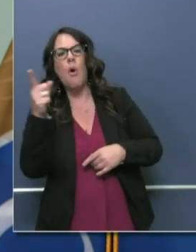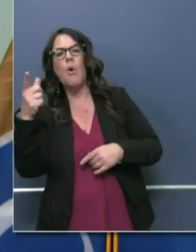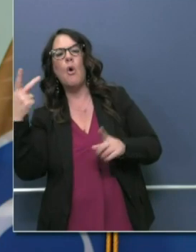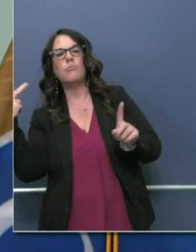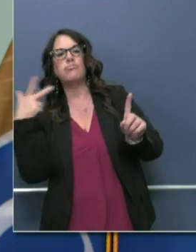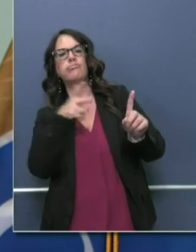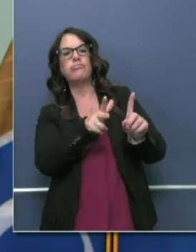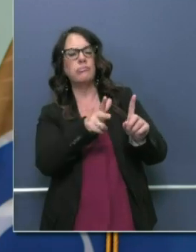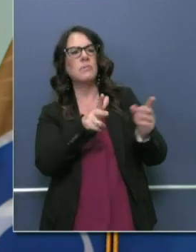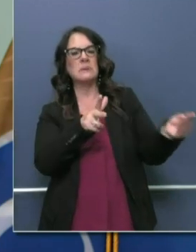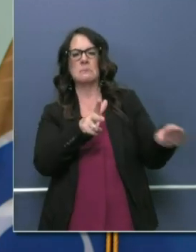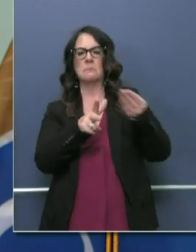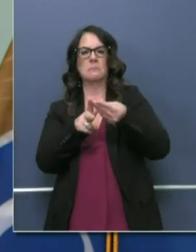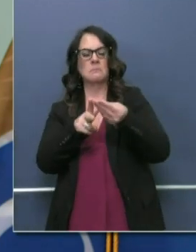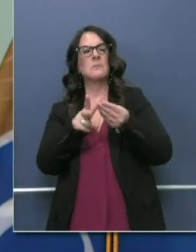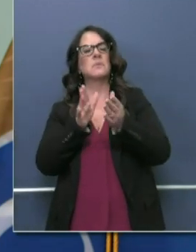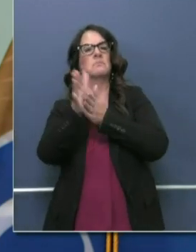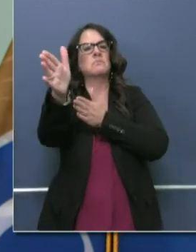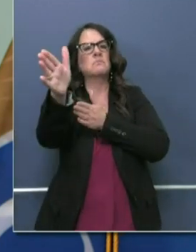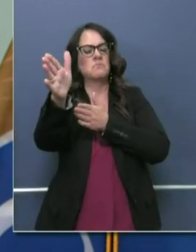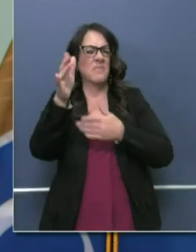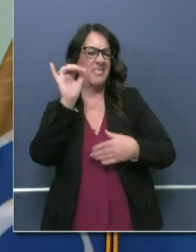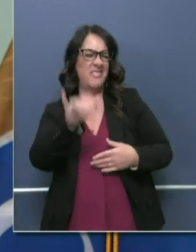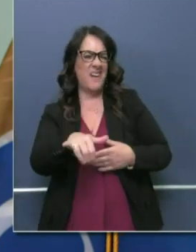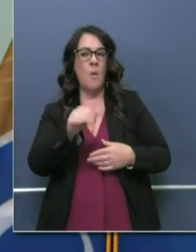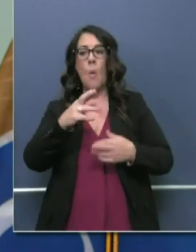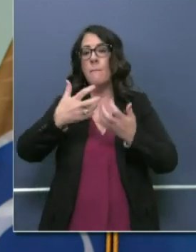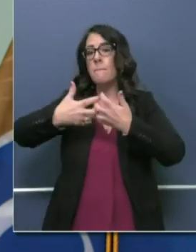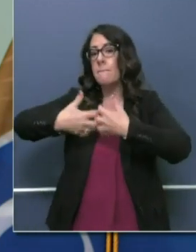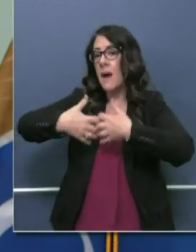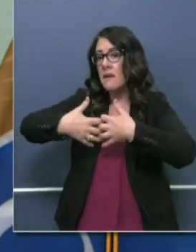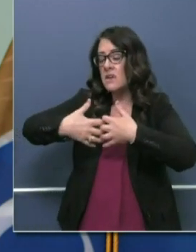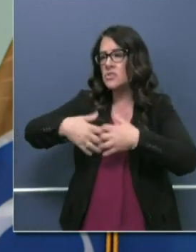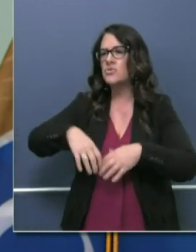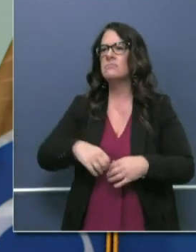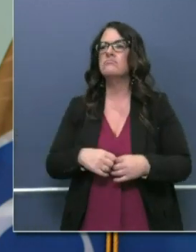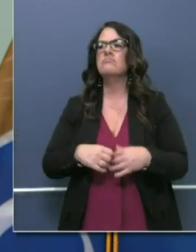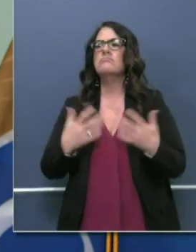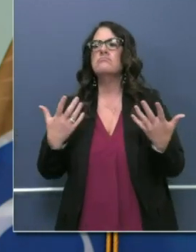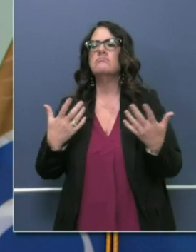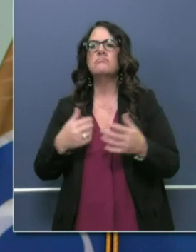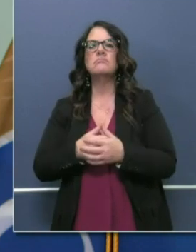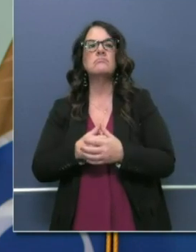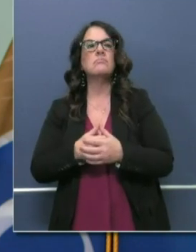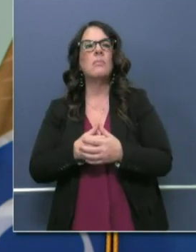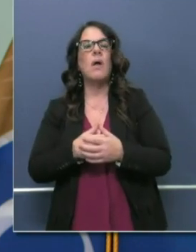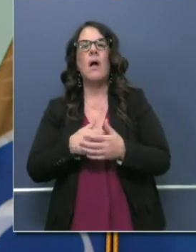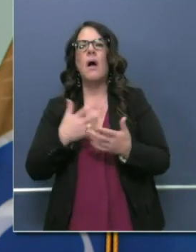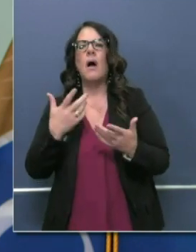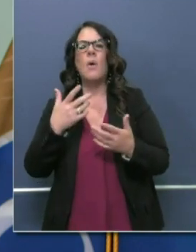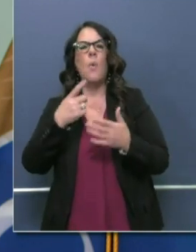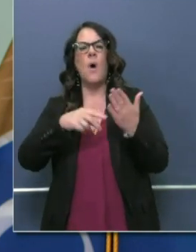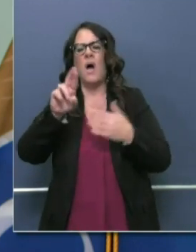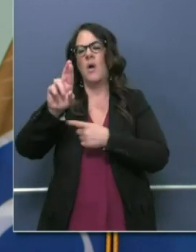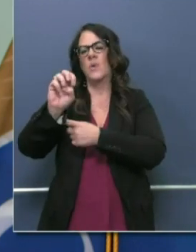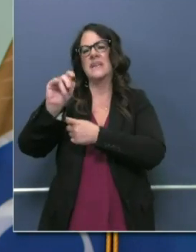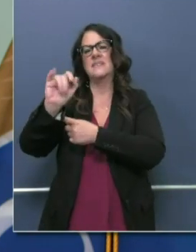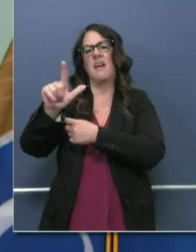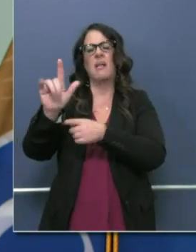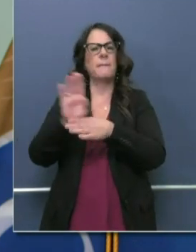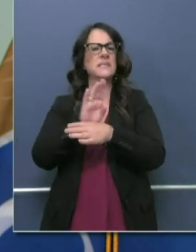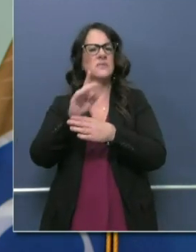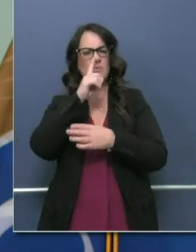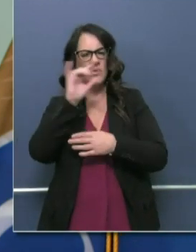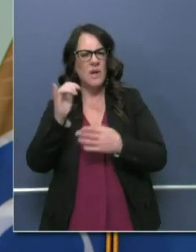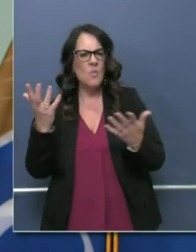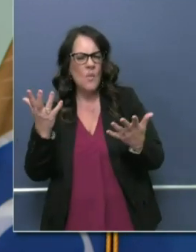the associated logistics and manufacturing related to retail. Let me be more precise about what I mean by retail. As